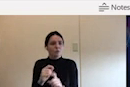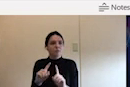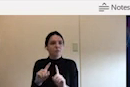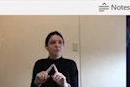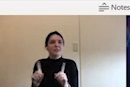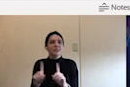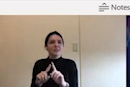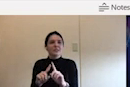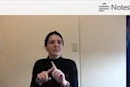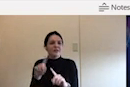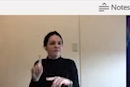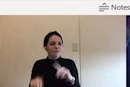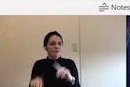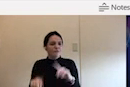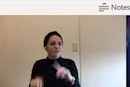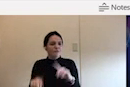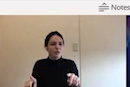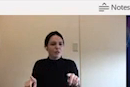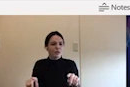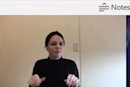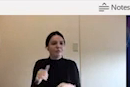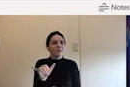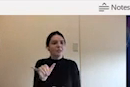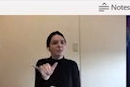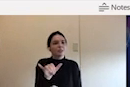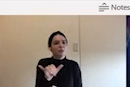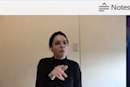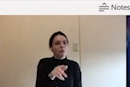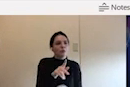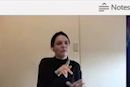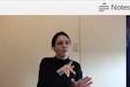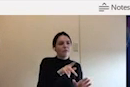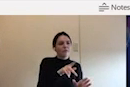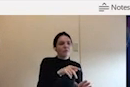within different kind of schemes of belief.